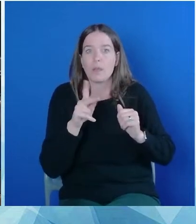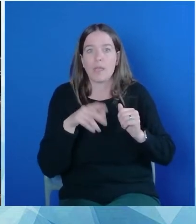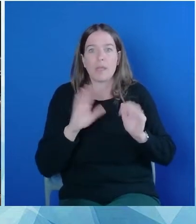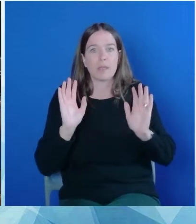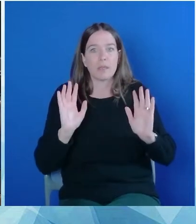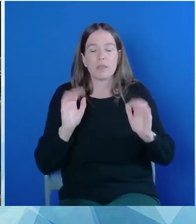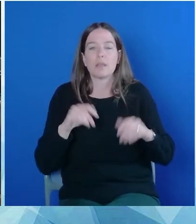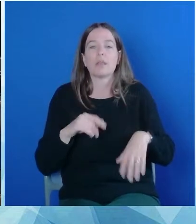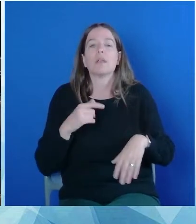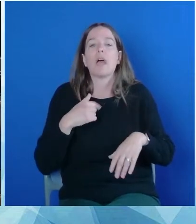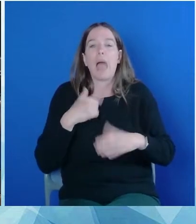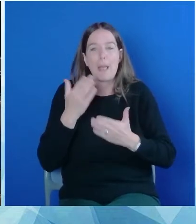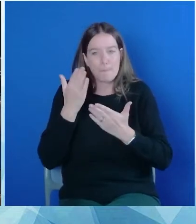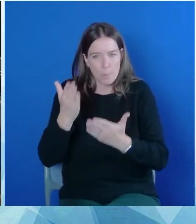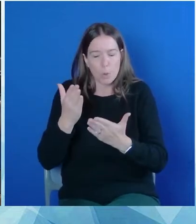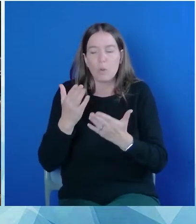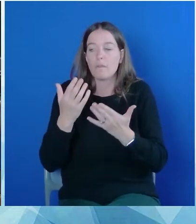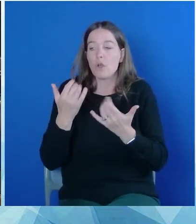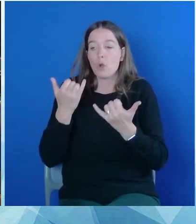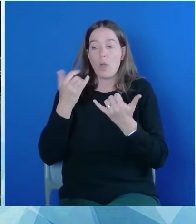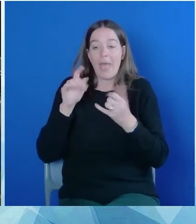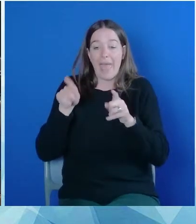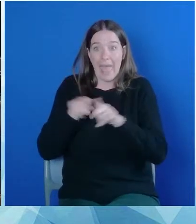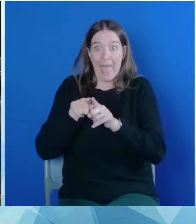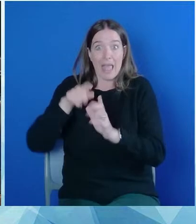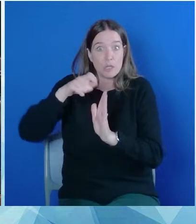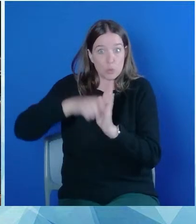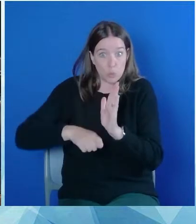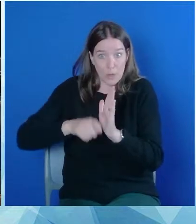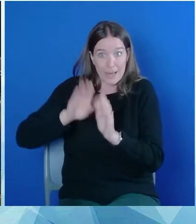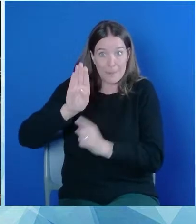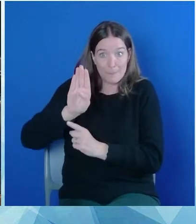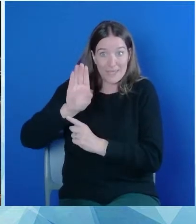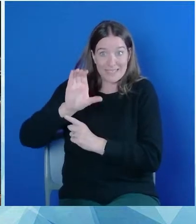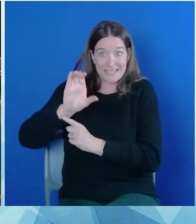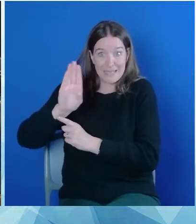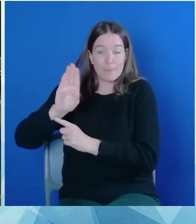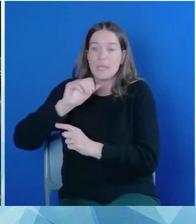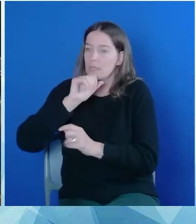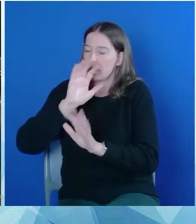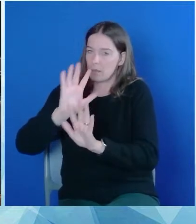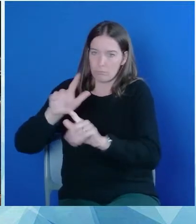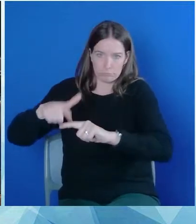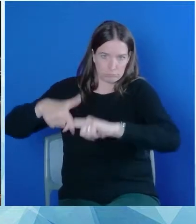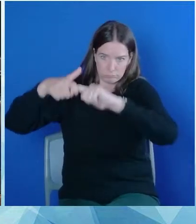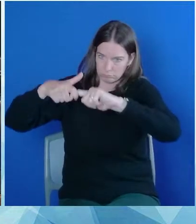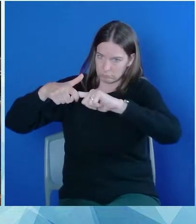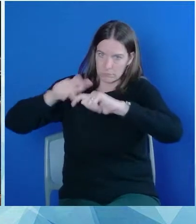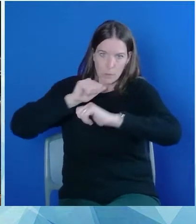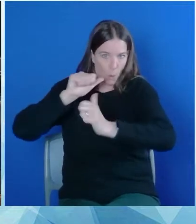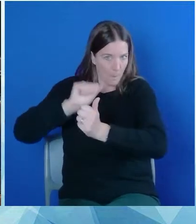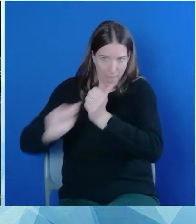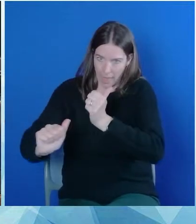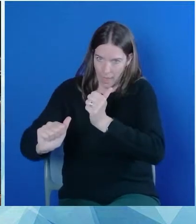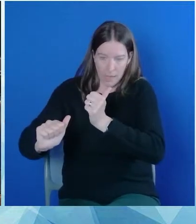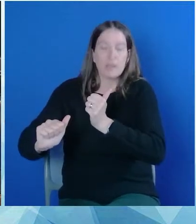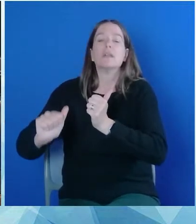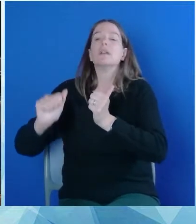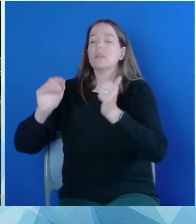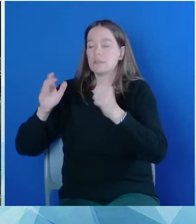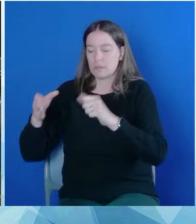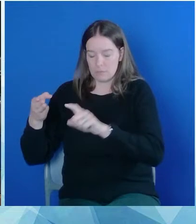not pass BCB as it currently is written and have it revised and brought back to the board for